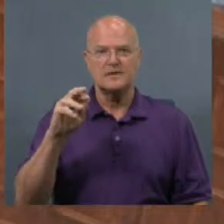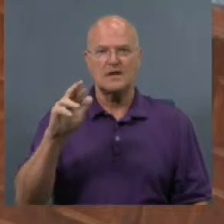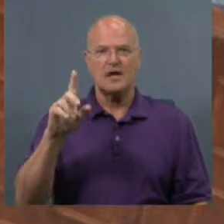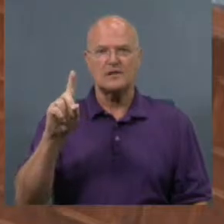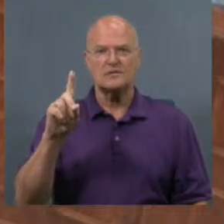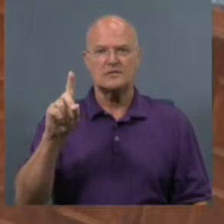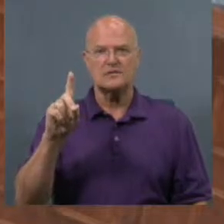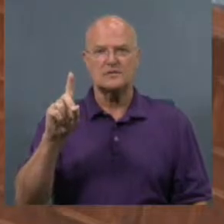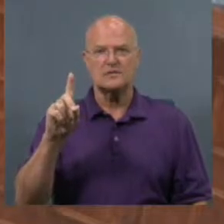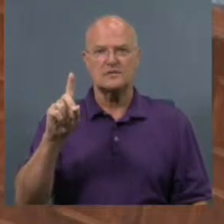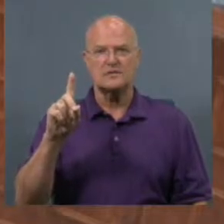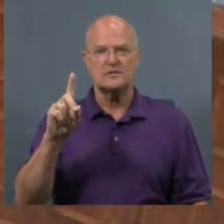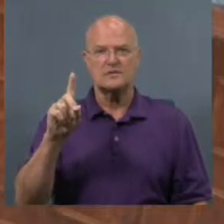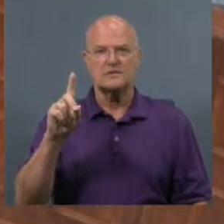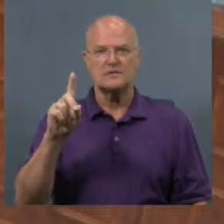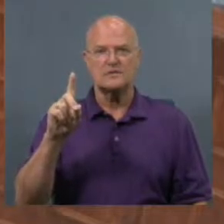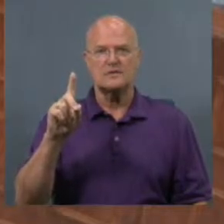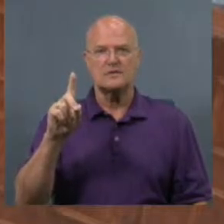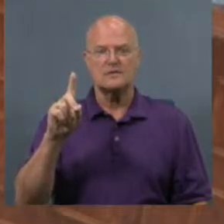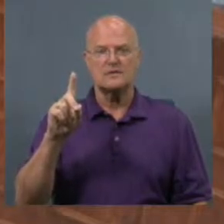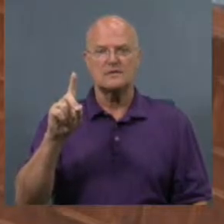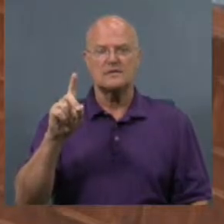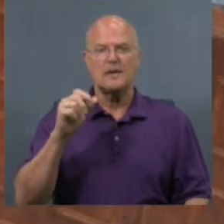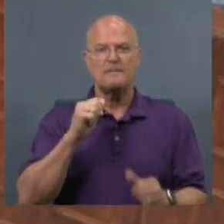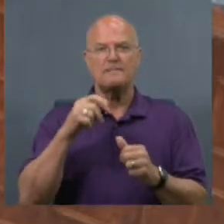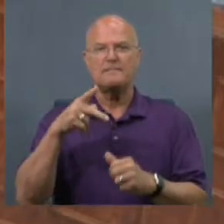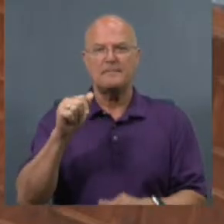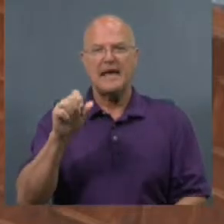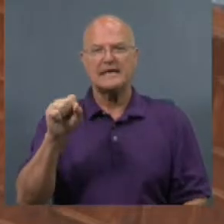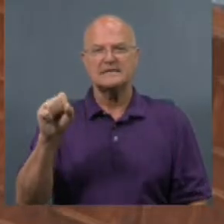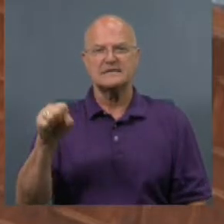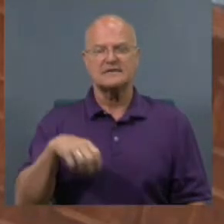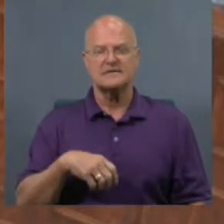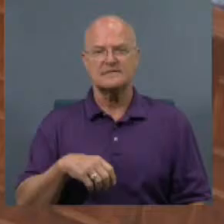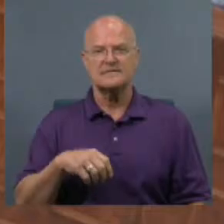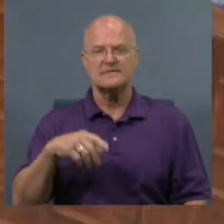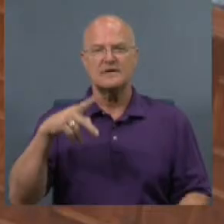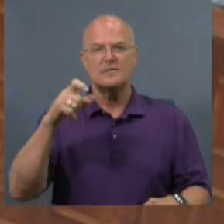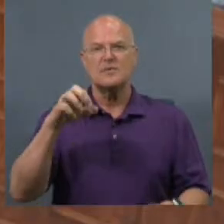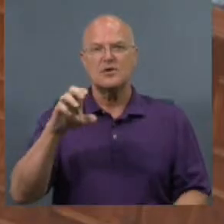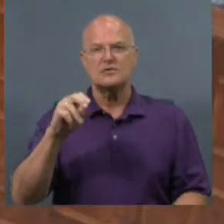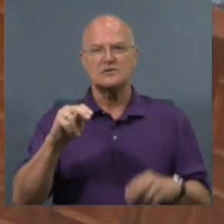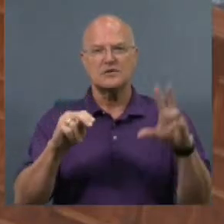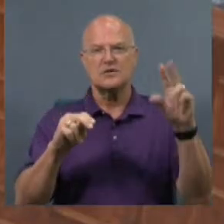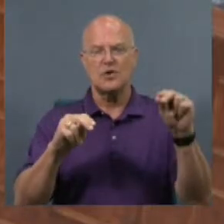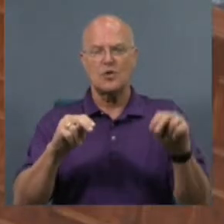McDonald? Can you come back to me? Yes, ma'am. Person? No.